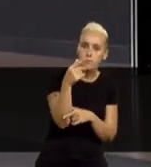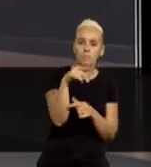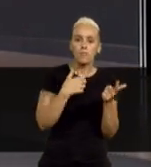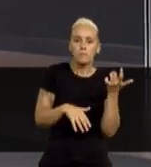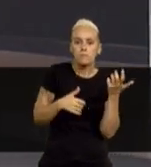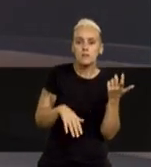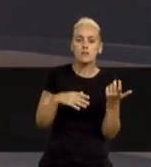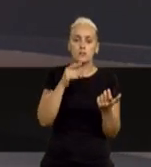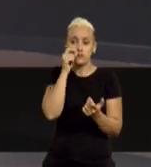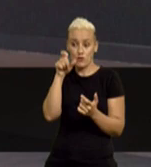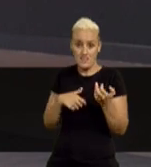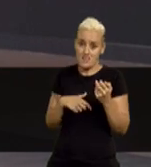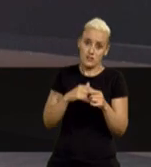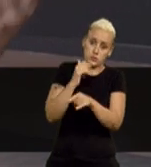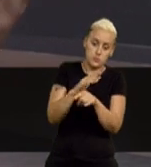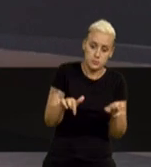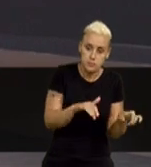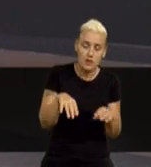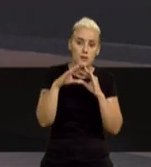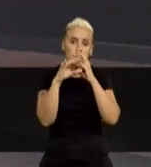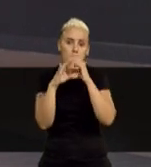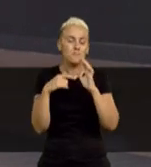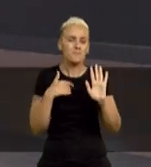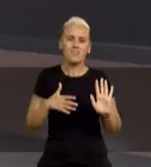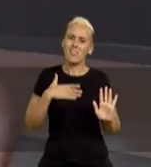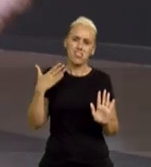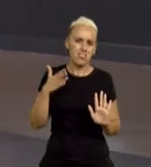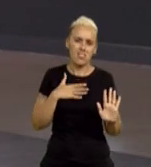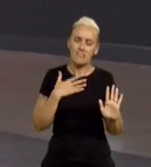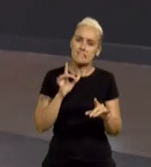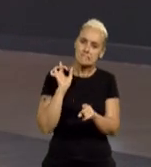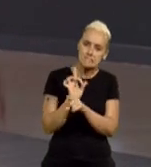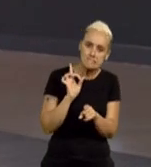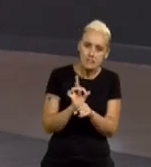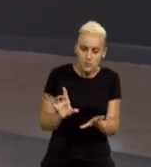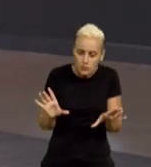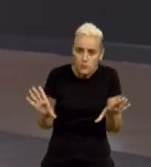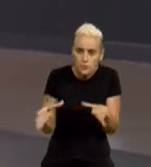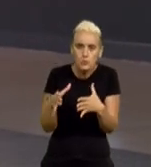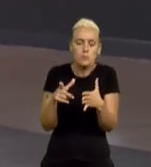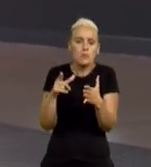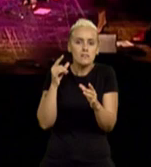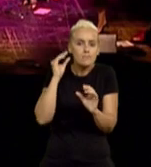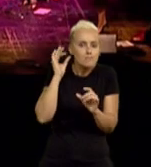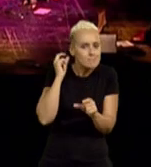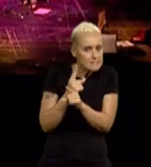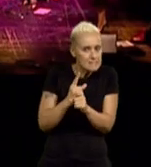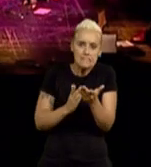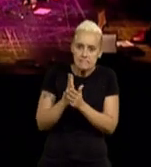tocar abaixo e ficava, ou seja, a tocar na mesma metais e os sopros, mas não o quisemos fazer, quisemos deixar a coisa só mesmo entrega aos originais.